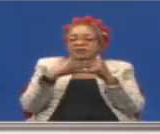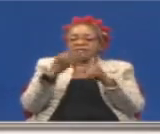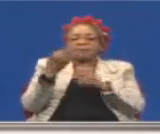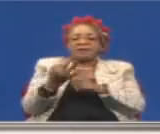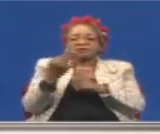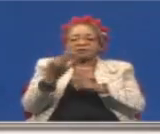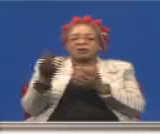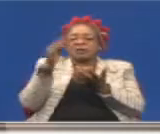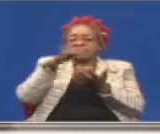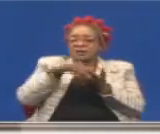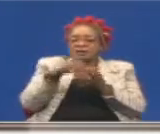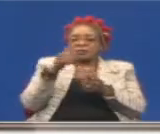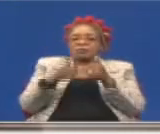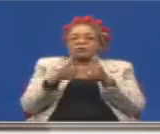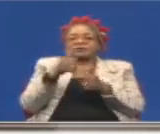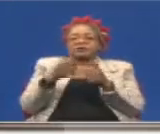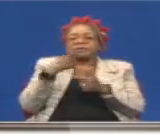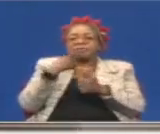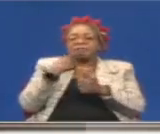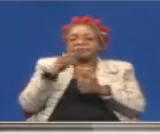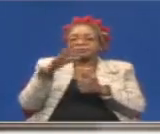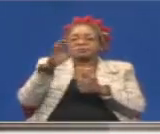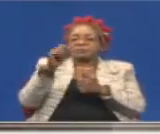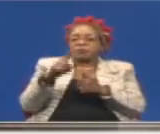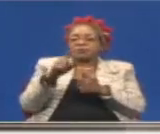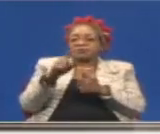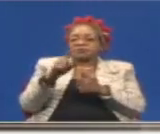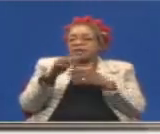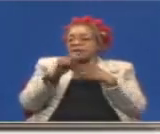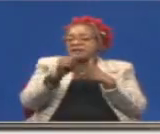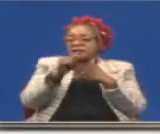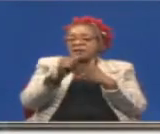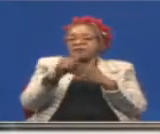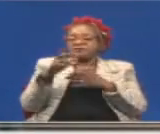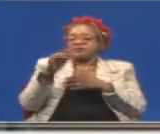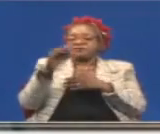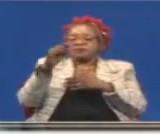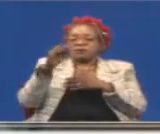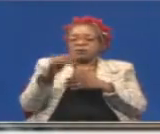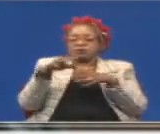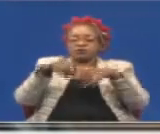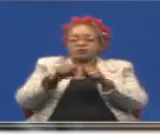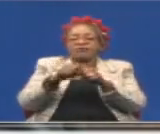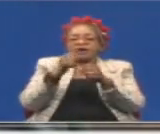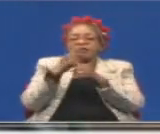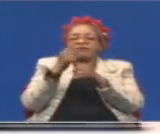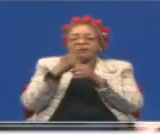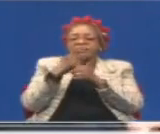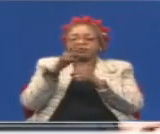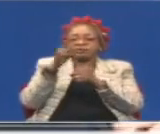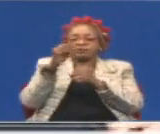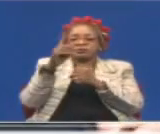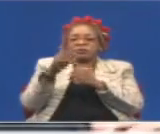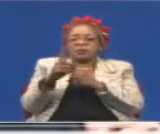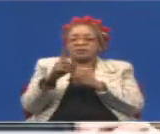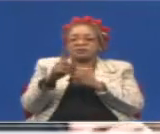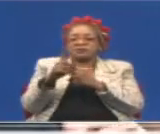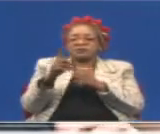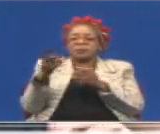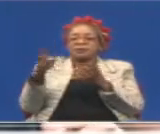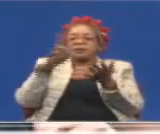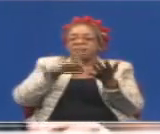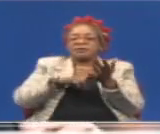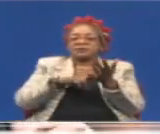a game in which they blew a 3-1 lead. The 53-year-old, who took over in November 2021, will be replaced by